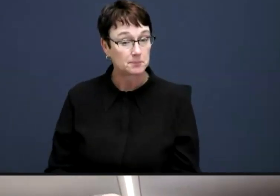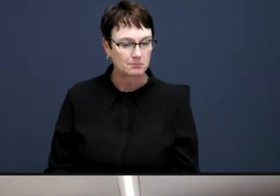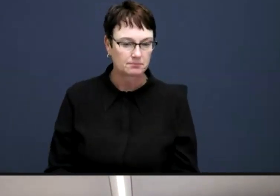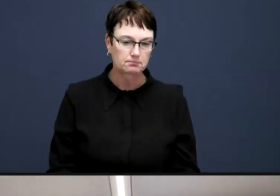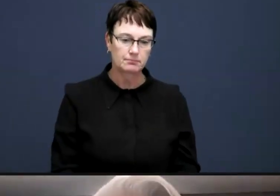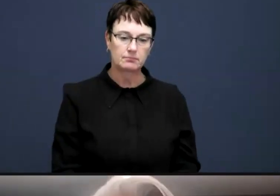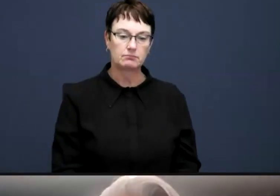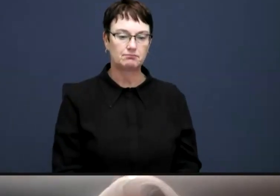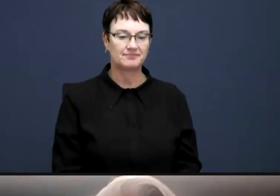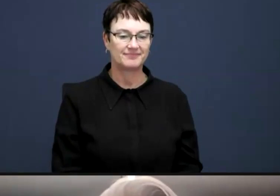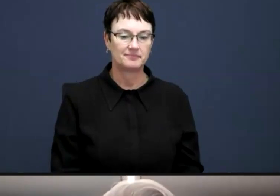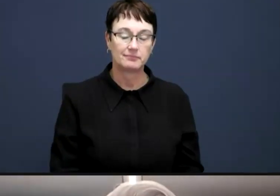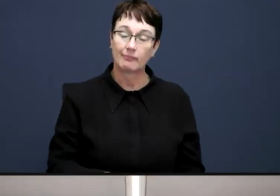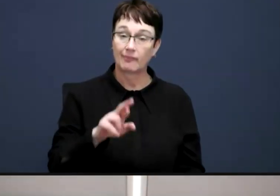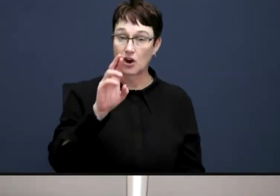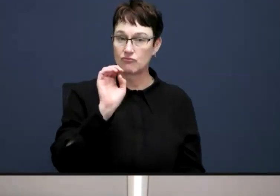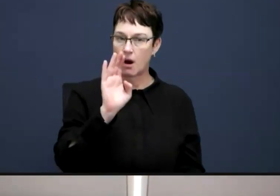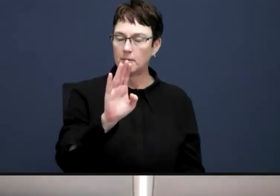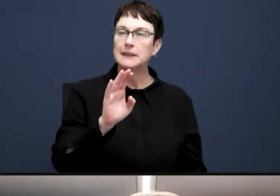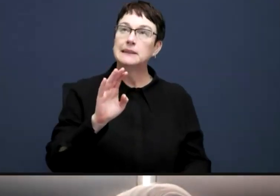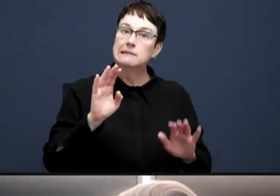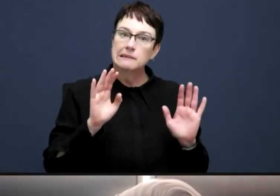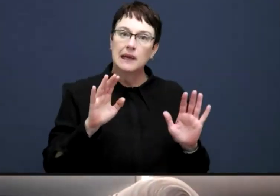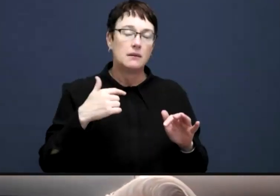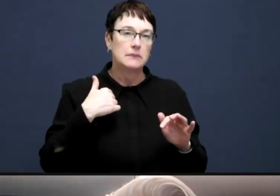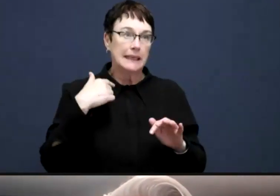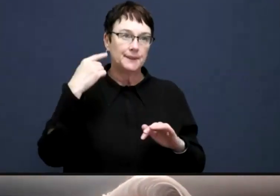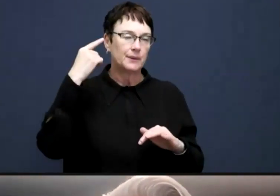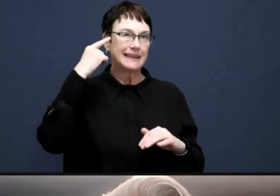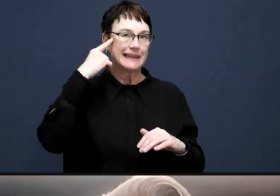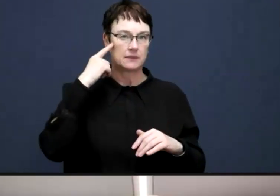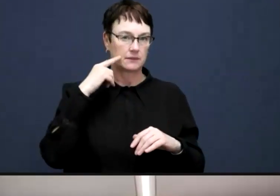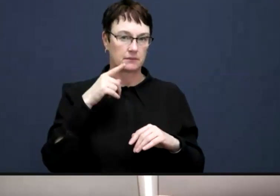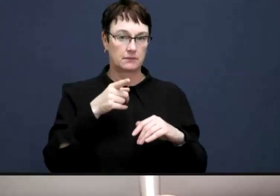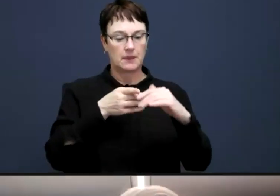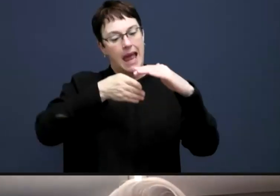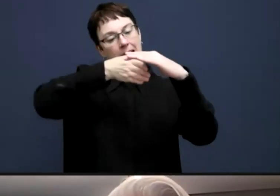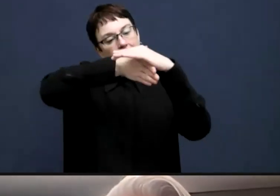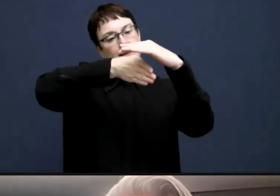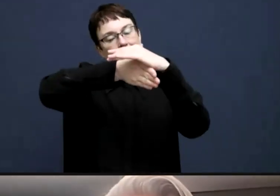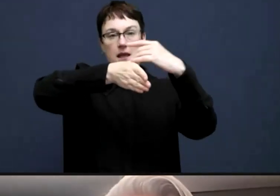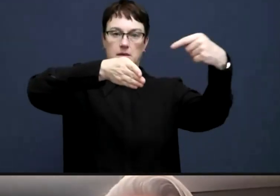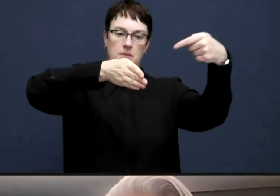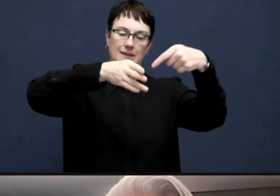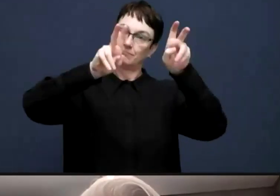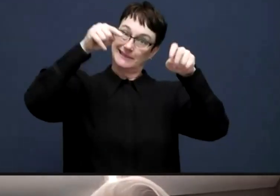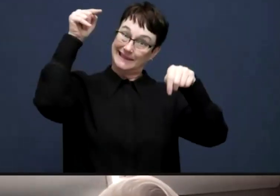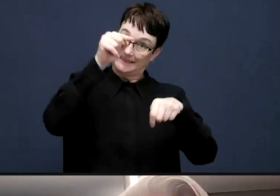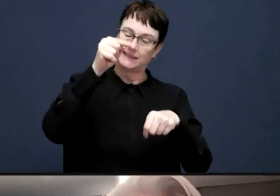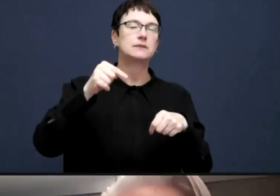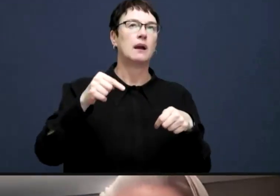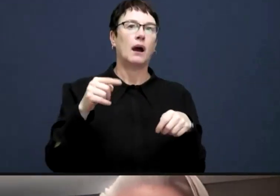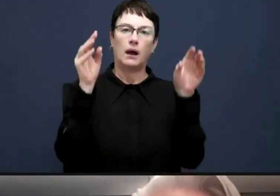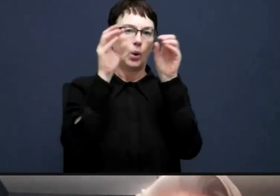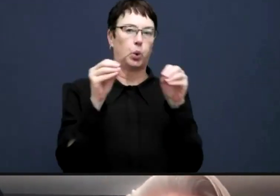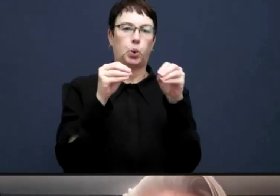I'll take that a little higher level. I'm not sure accessibility frequently gets as much attention as it should, regardless of what space you're talking